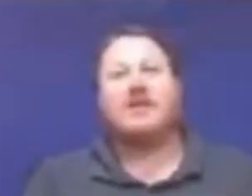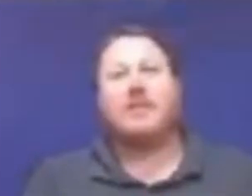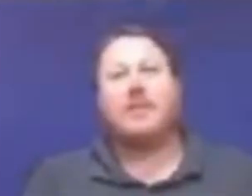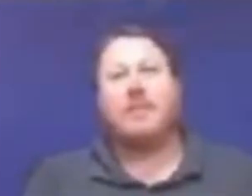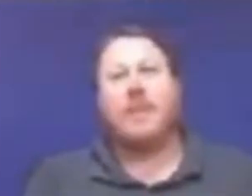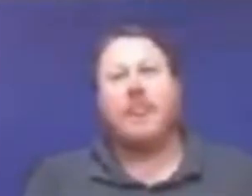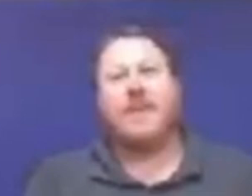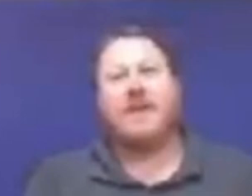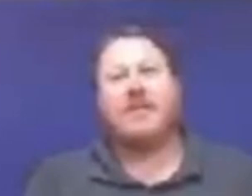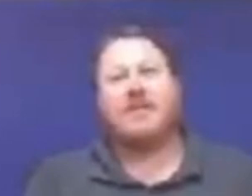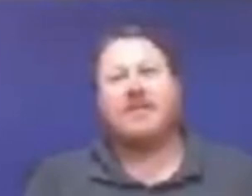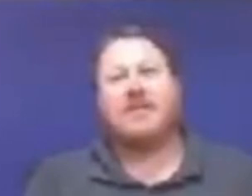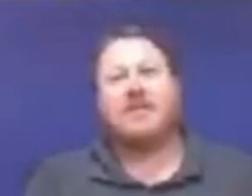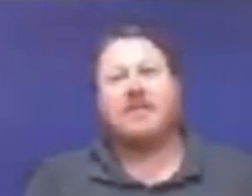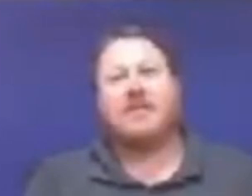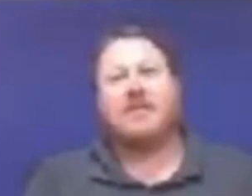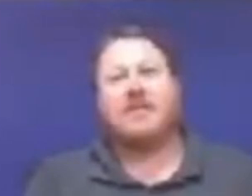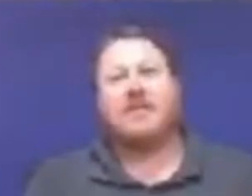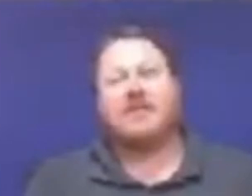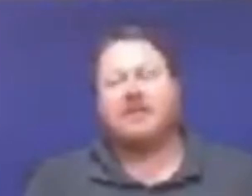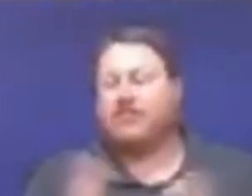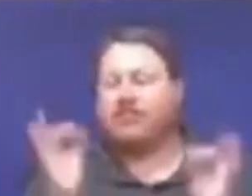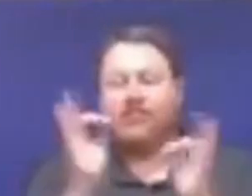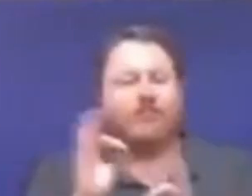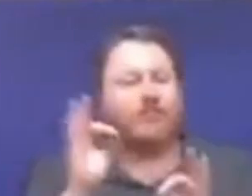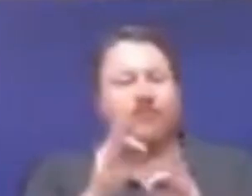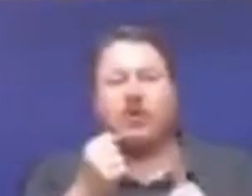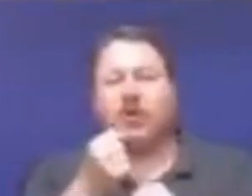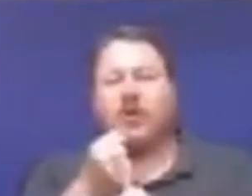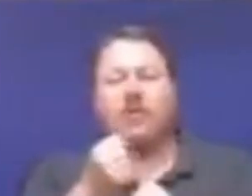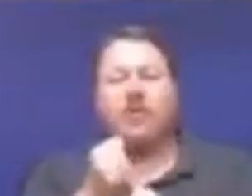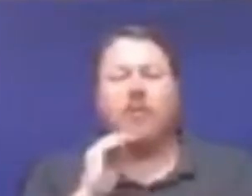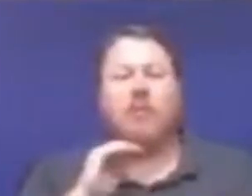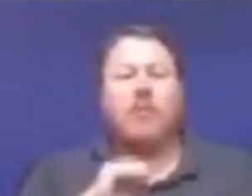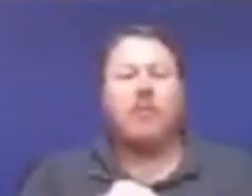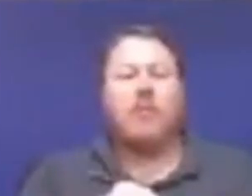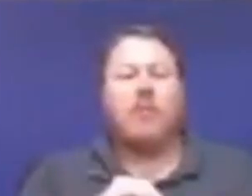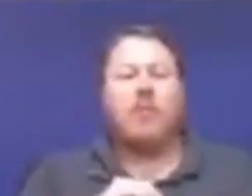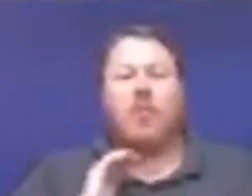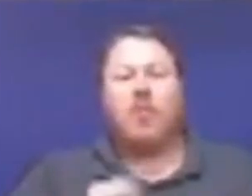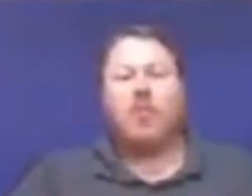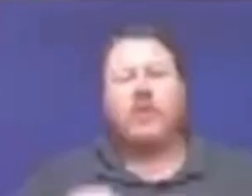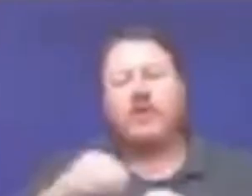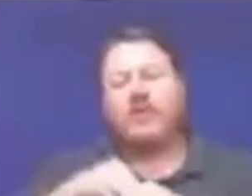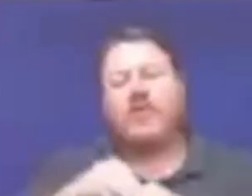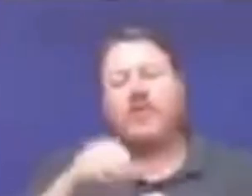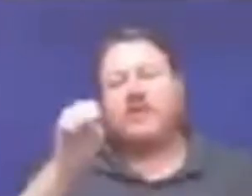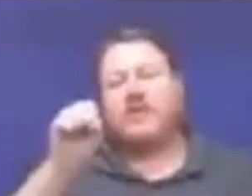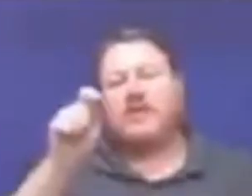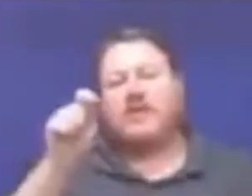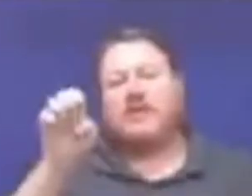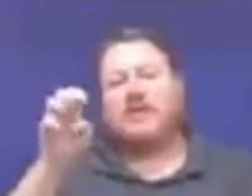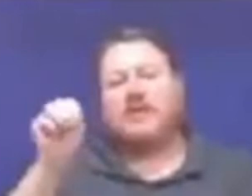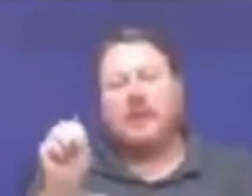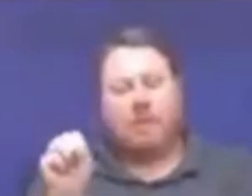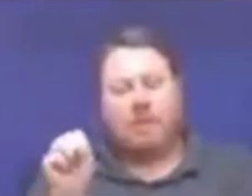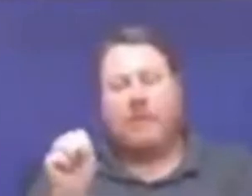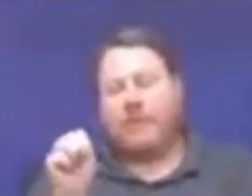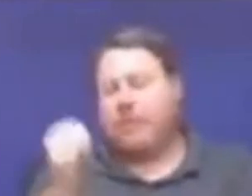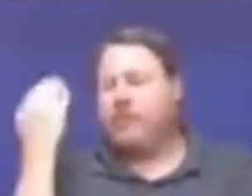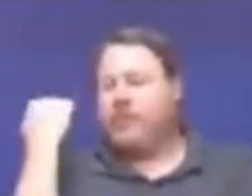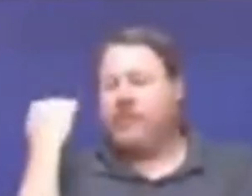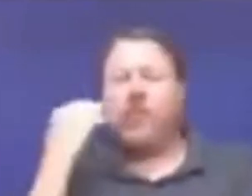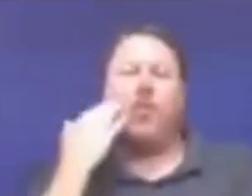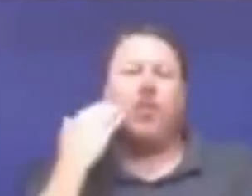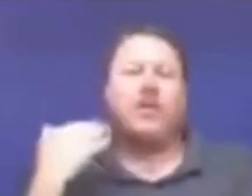You had absolutely no impact on getting more female students into the STEM in your last posting.